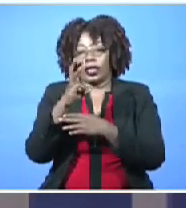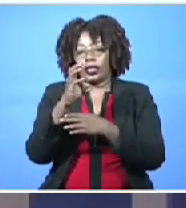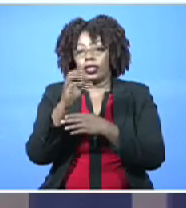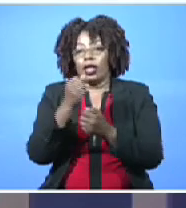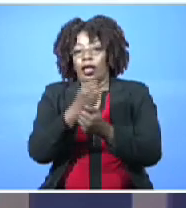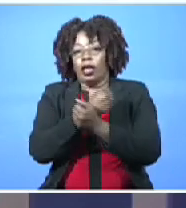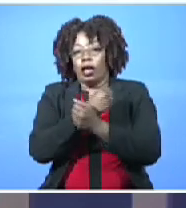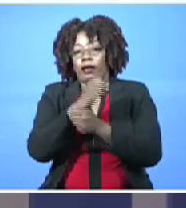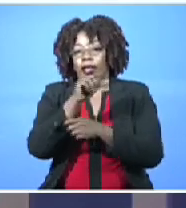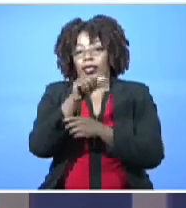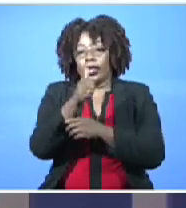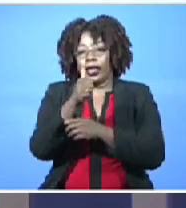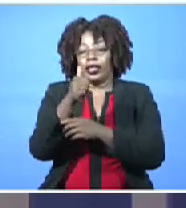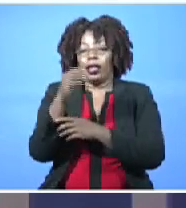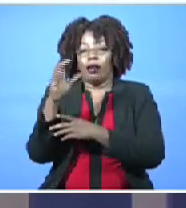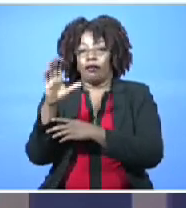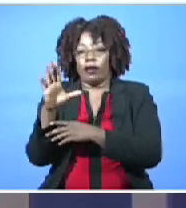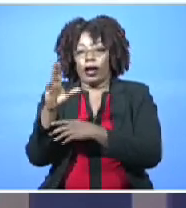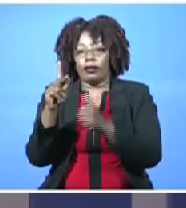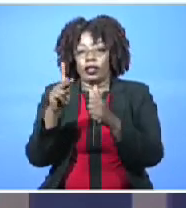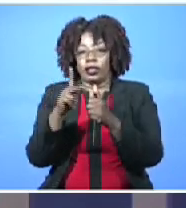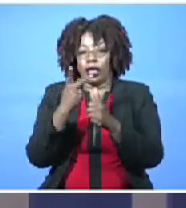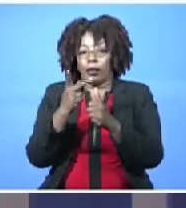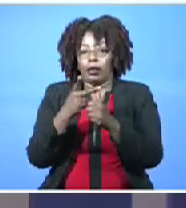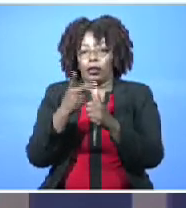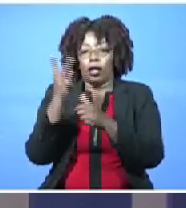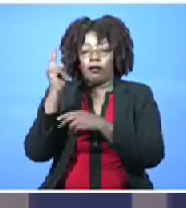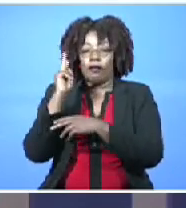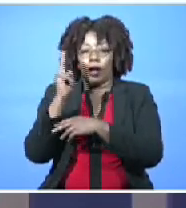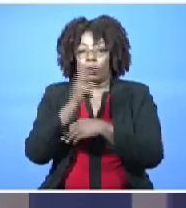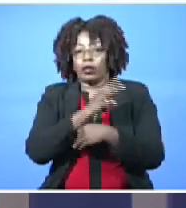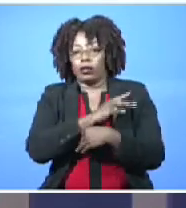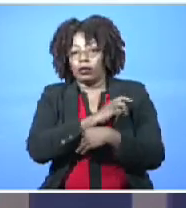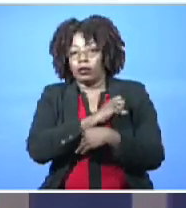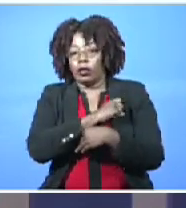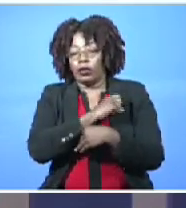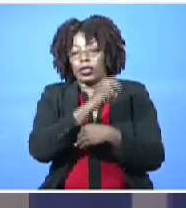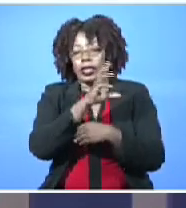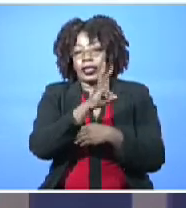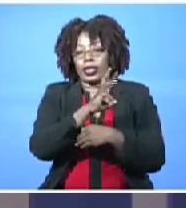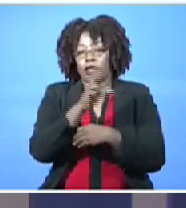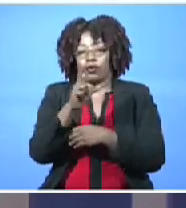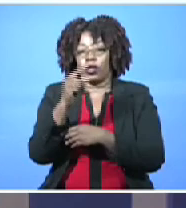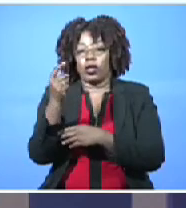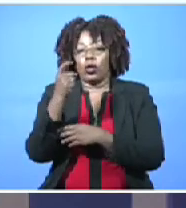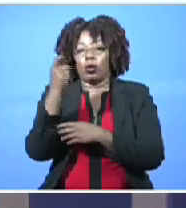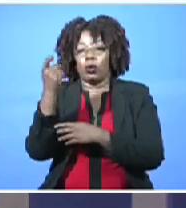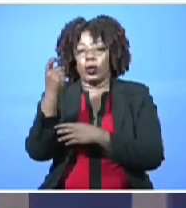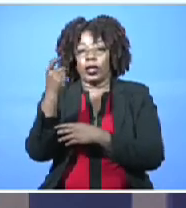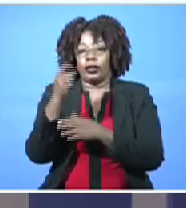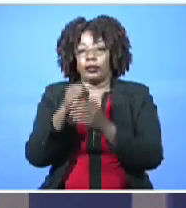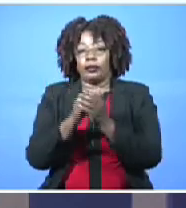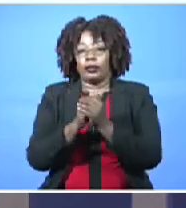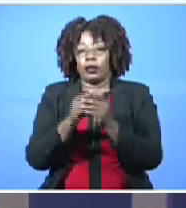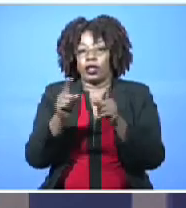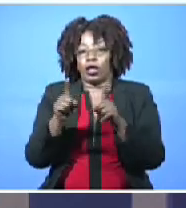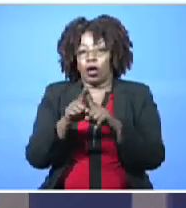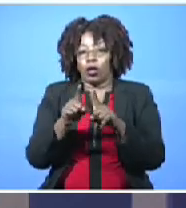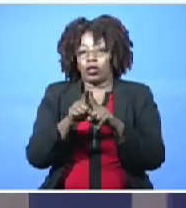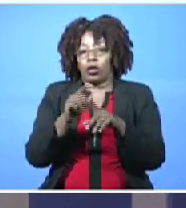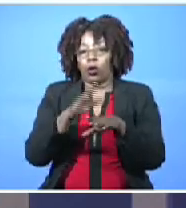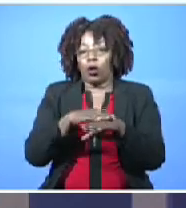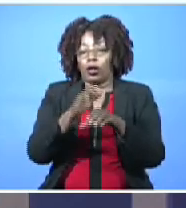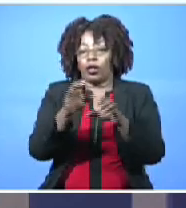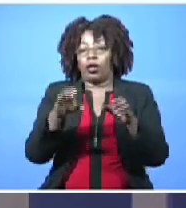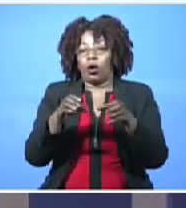and 10-5. As for the doubles, Newman and Valent, they rebounded with a 6-3 win. Danielle Thompson and Morgan State also on court. They suffered